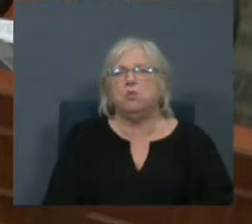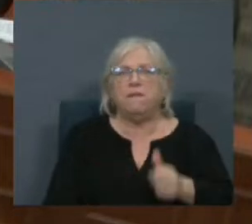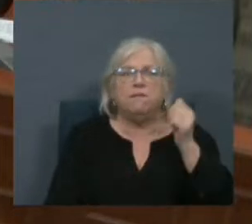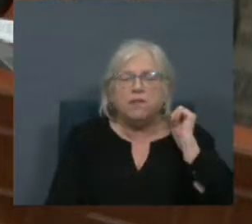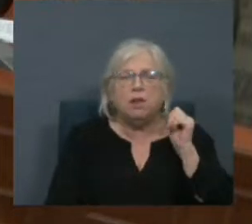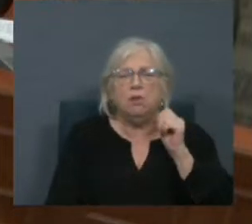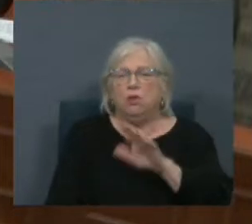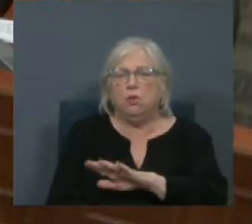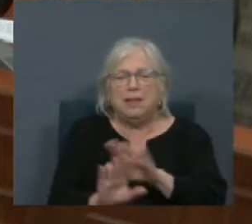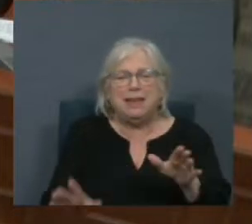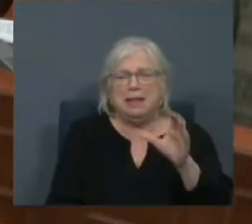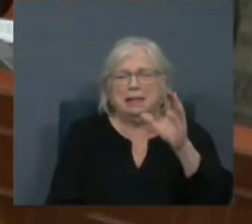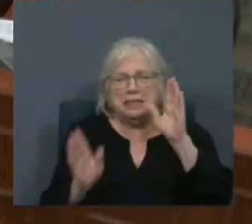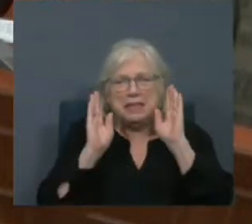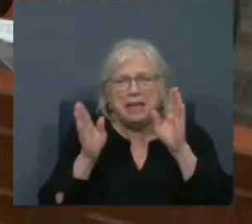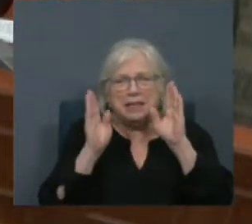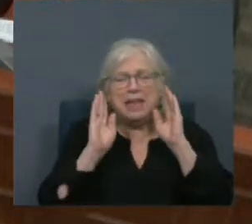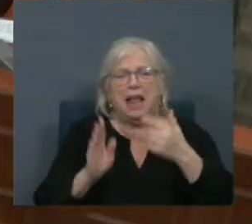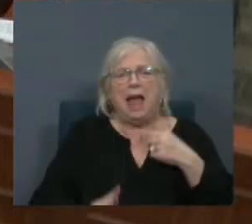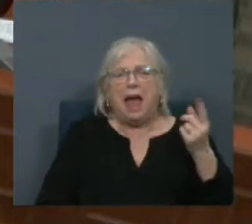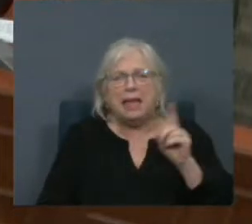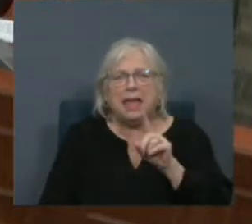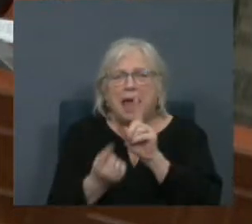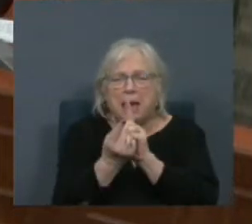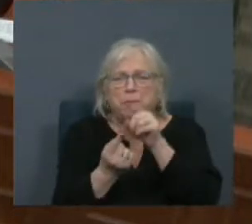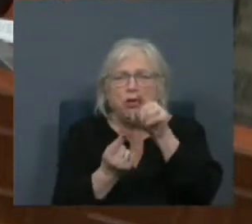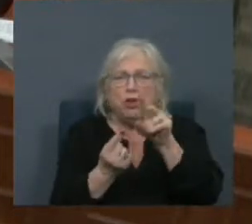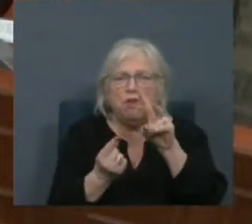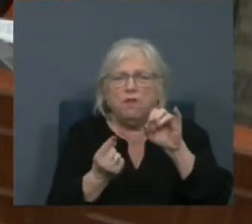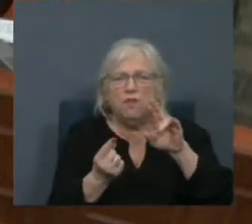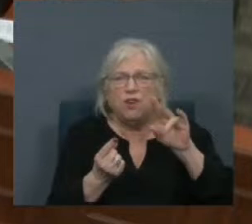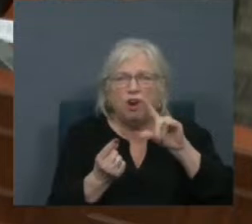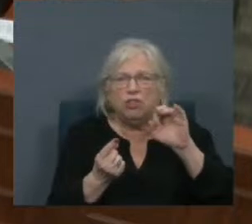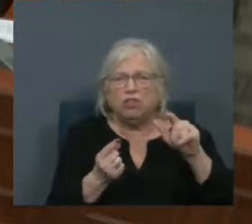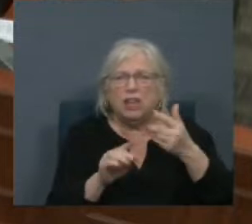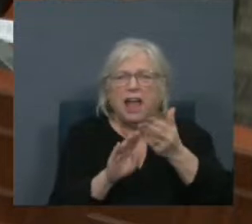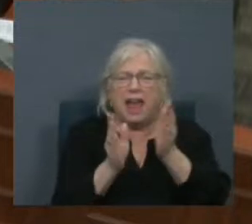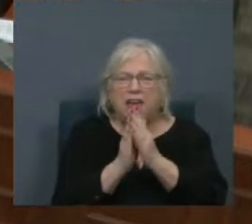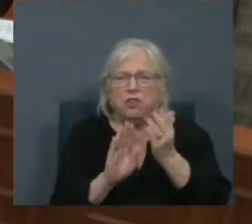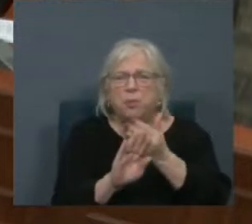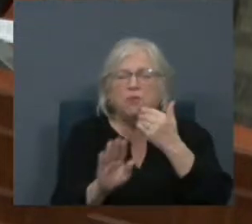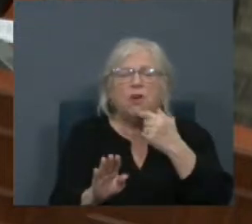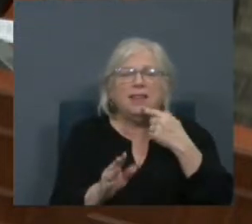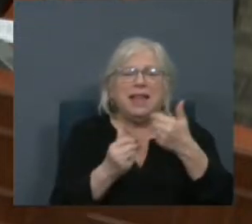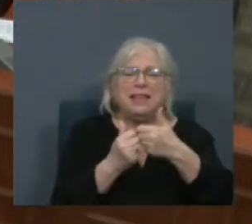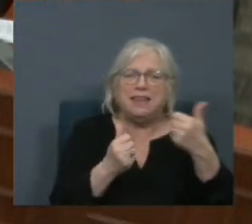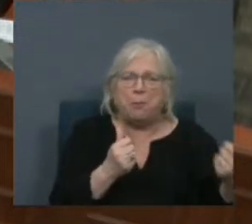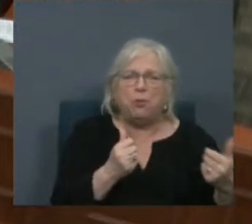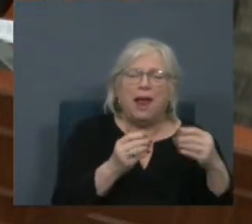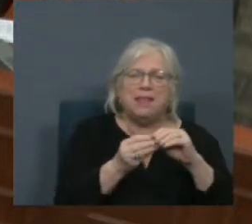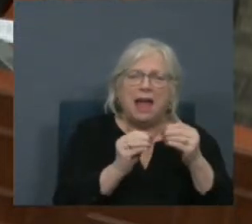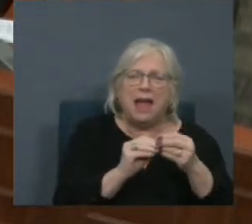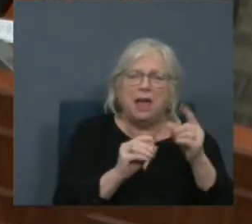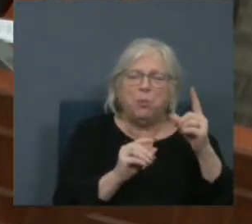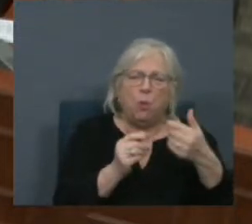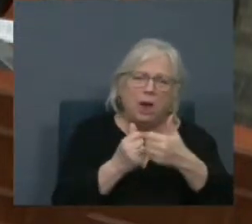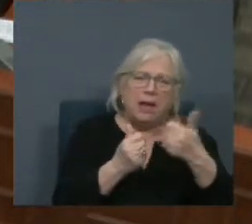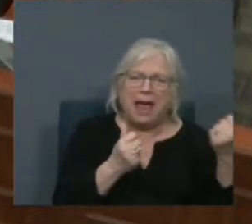refused. You didn't listen. I came to you, Virgil. I asked you prior, separate the line item. I asked